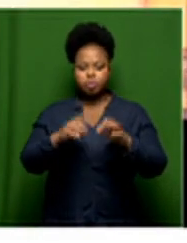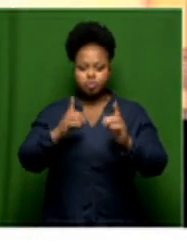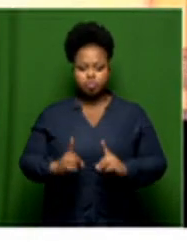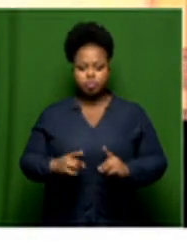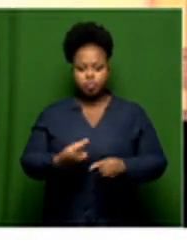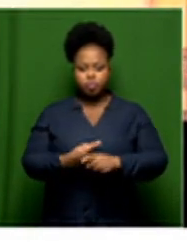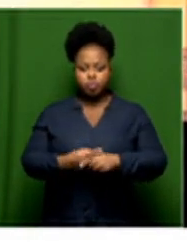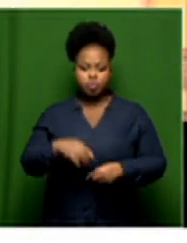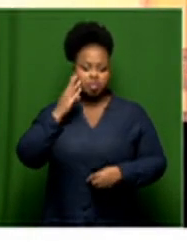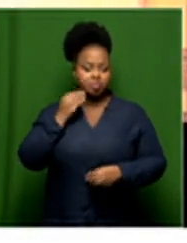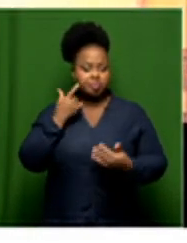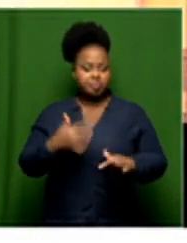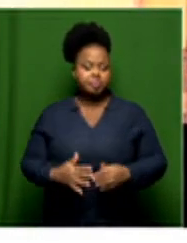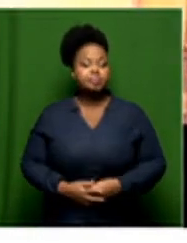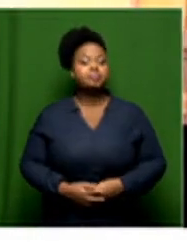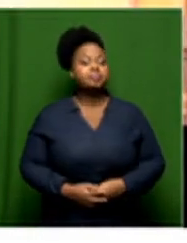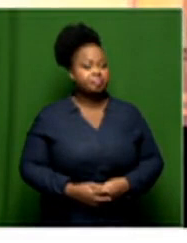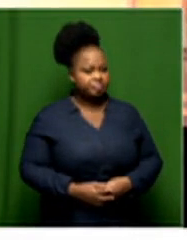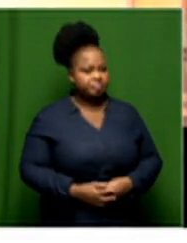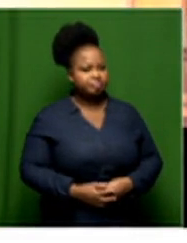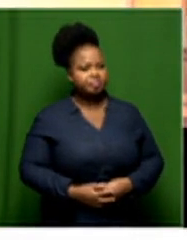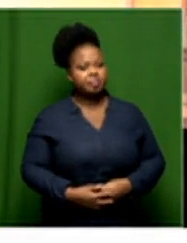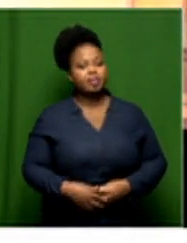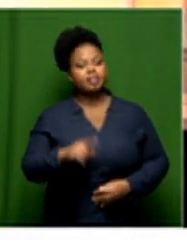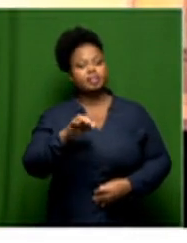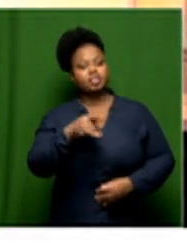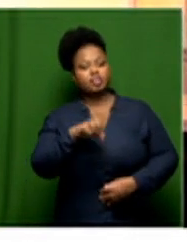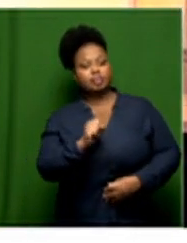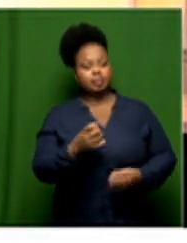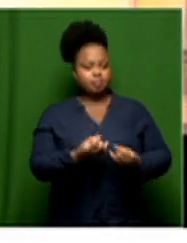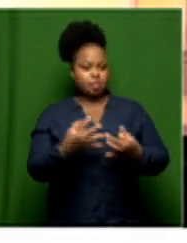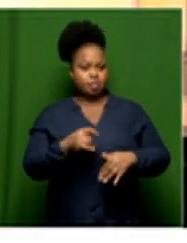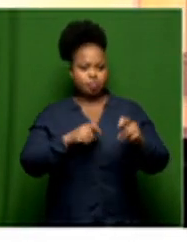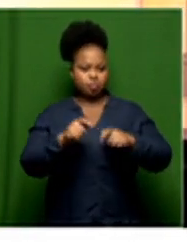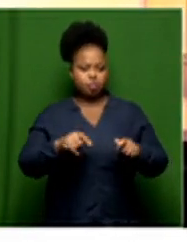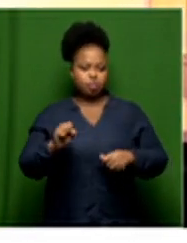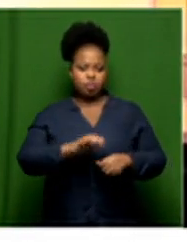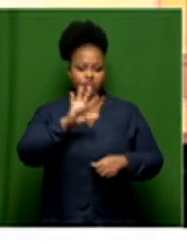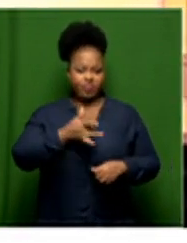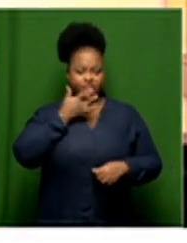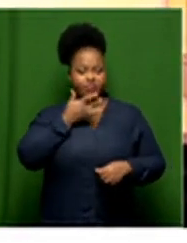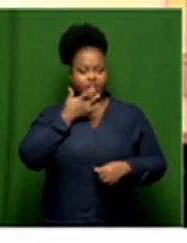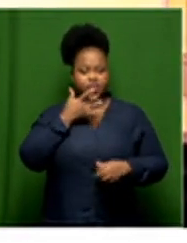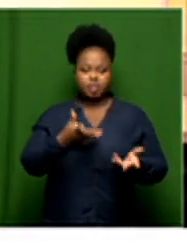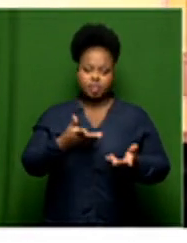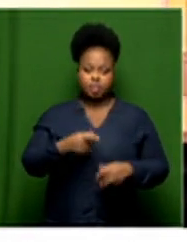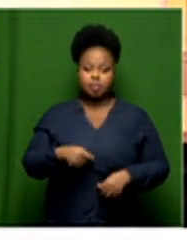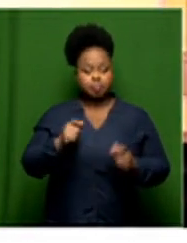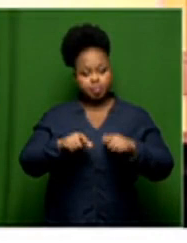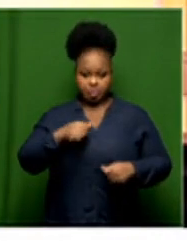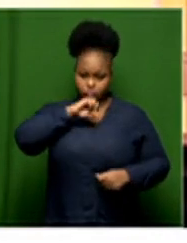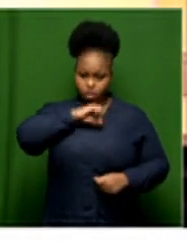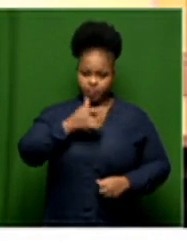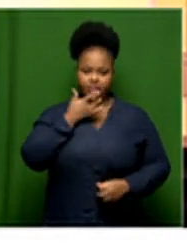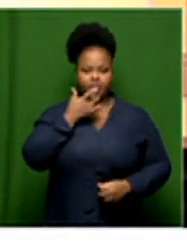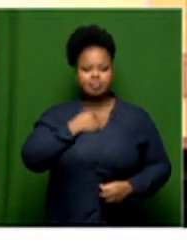a sensory experience. Okay. You know, Tasha's is so many South Africans, one of their favorite restaurants, is also one of my favorites.